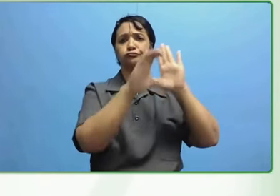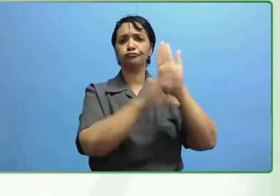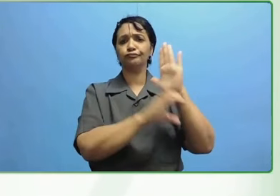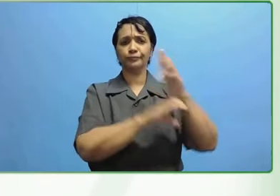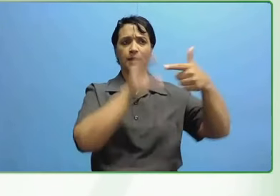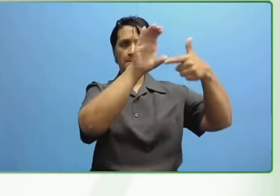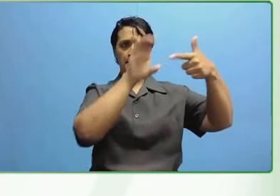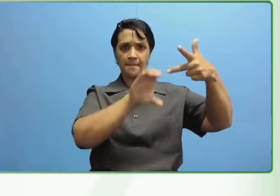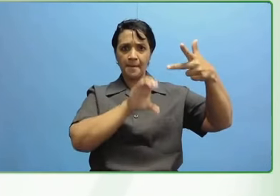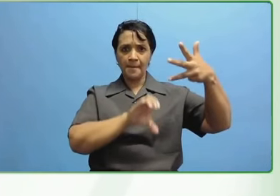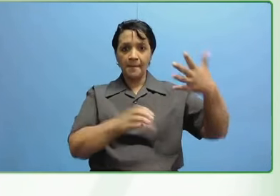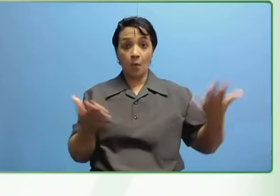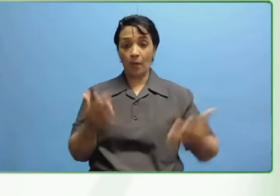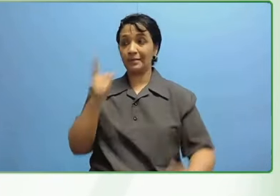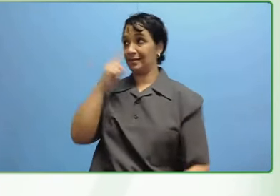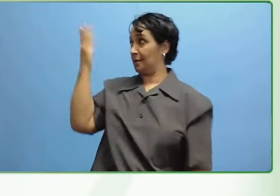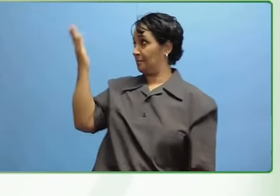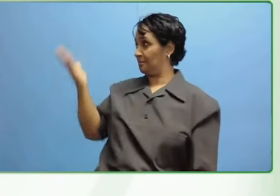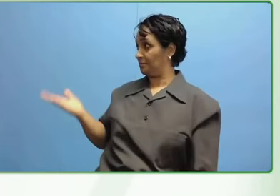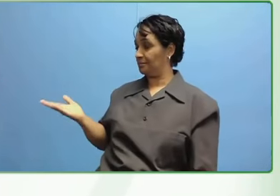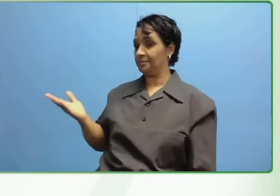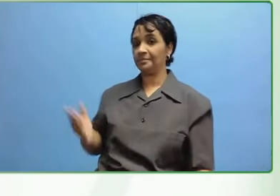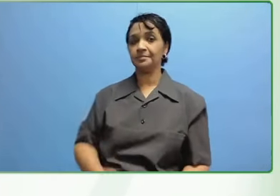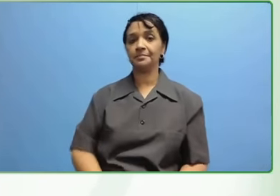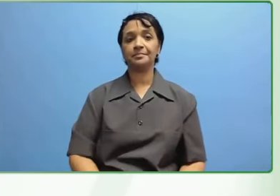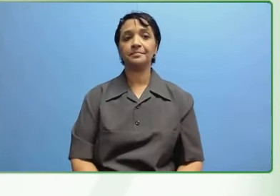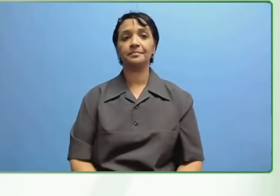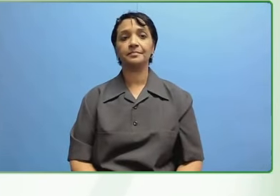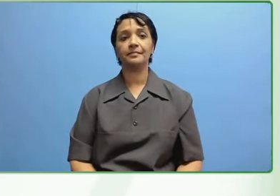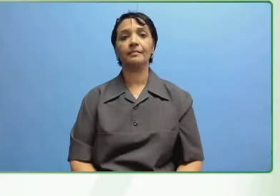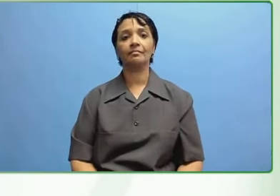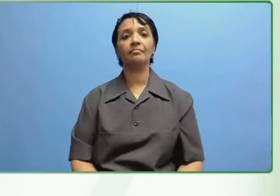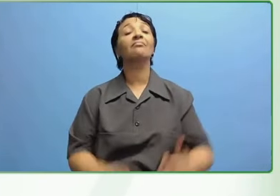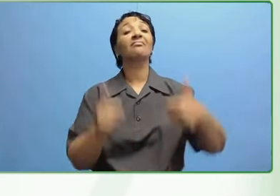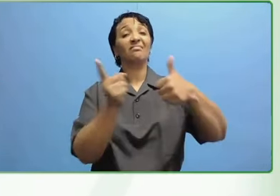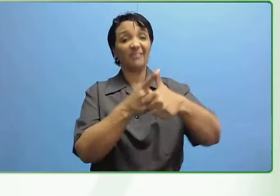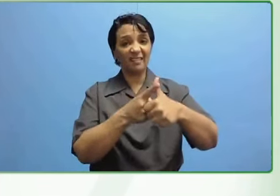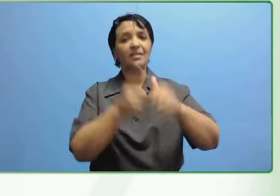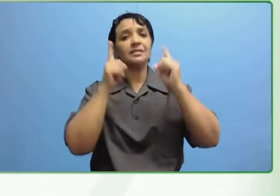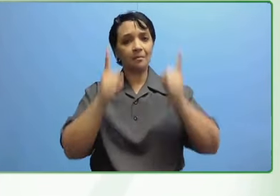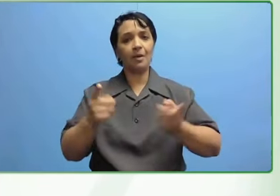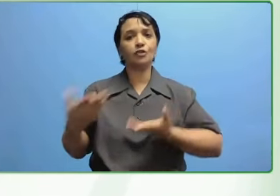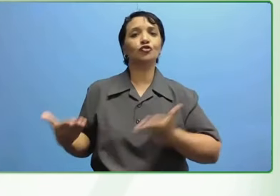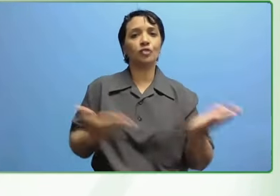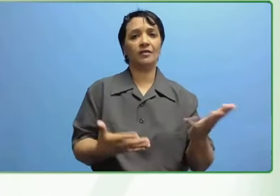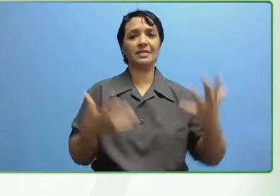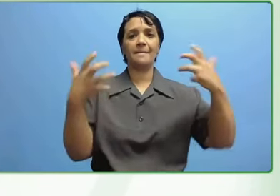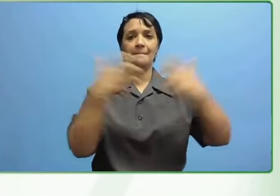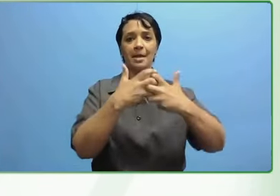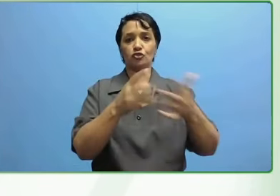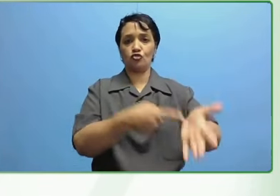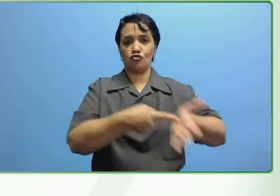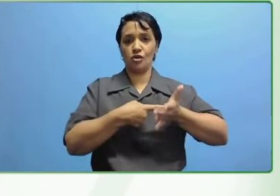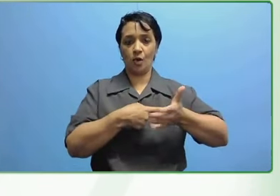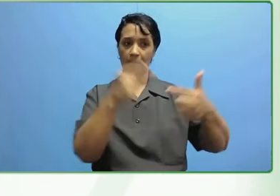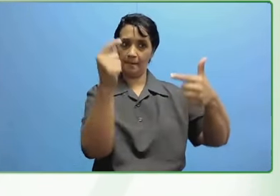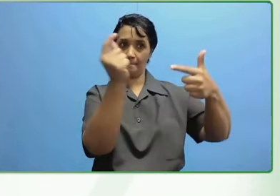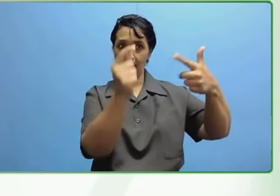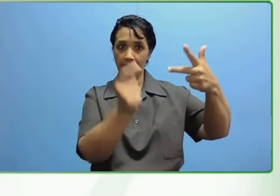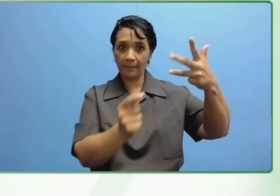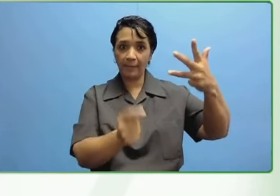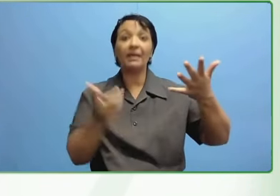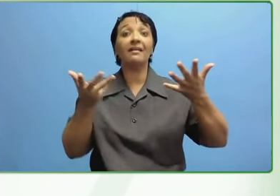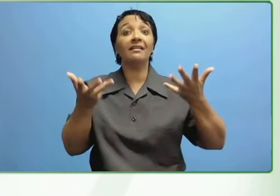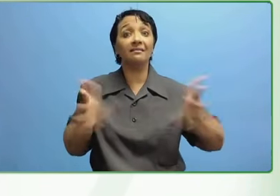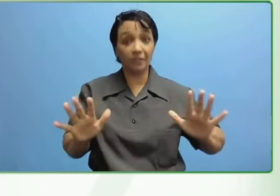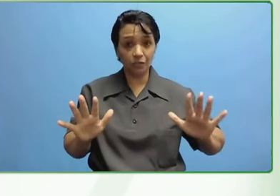certain obligations. It says, okay, this product, this service have to comply with these requirements. When they do so, they get those product services, get